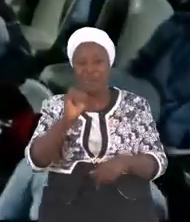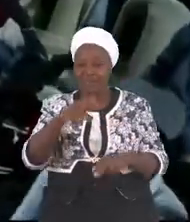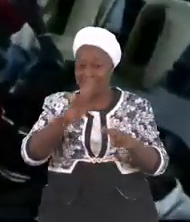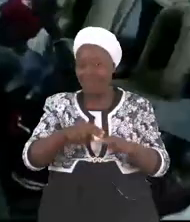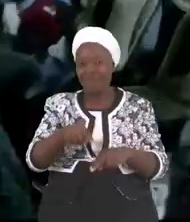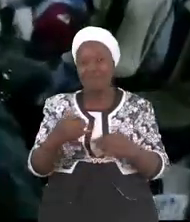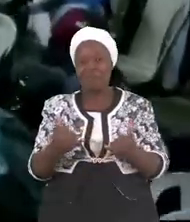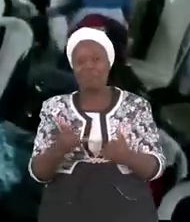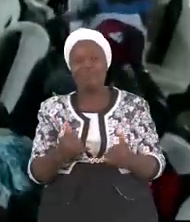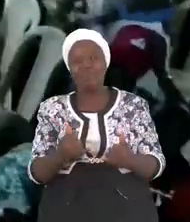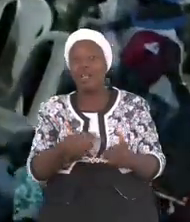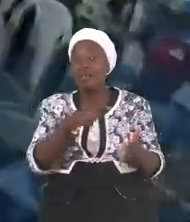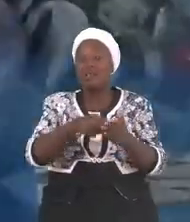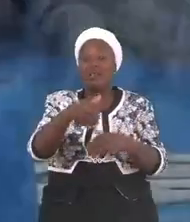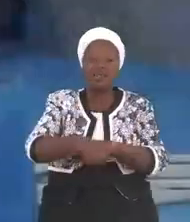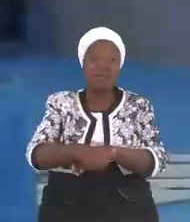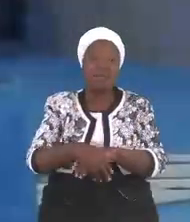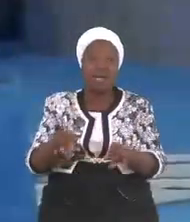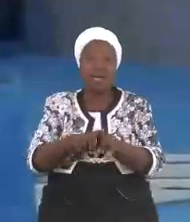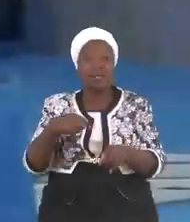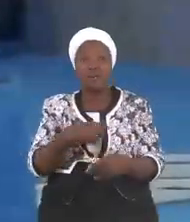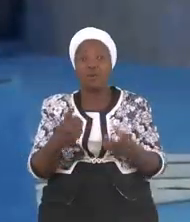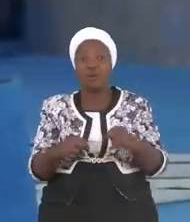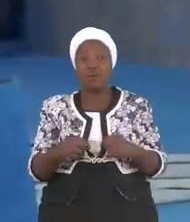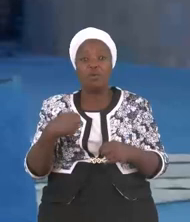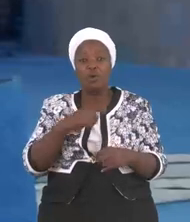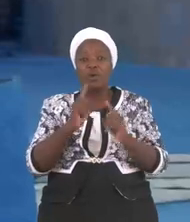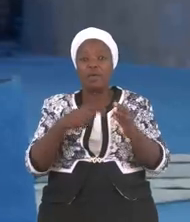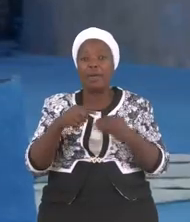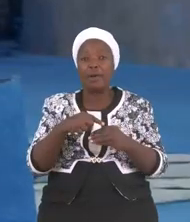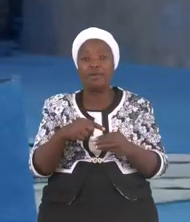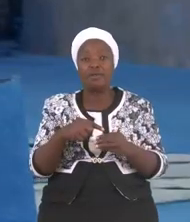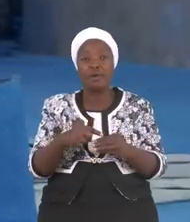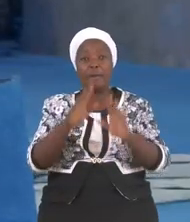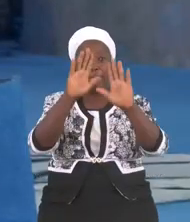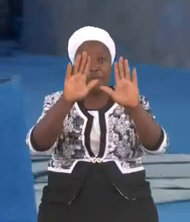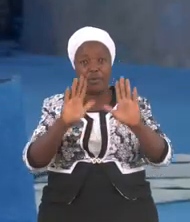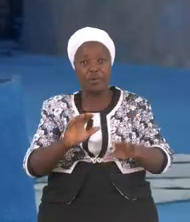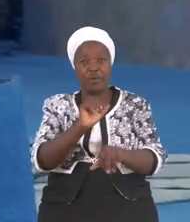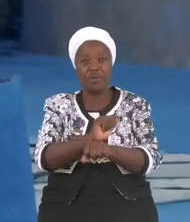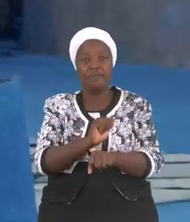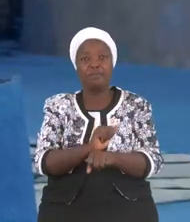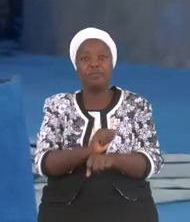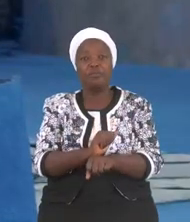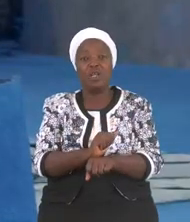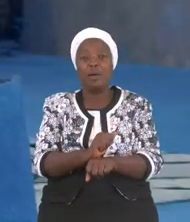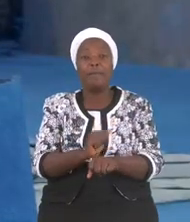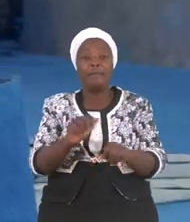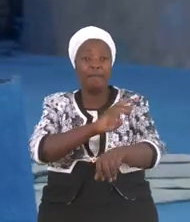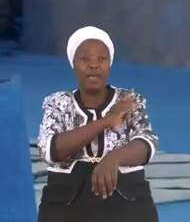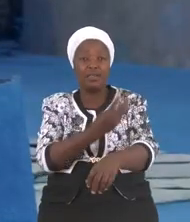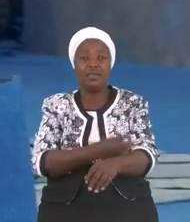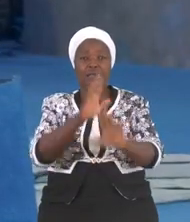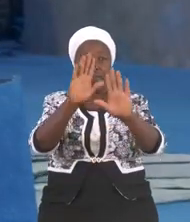down. Tonight, as we come, we're talking about miracles. Mighty miracles